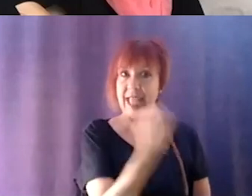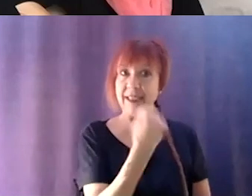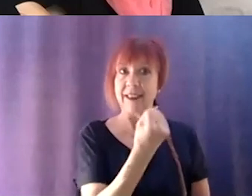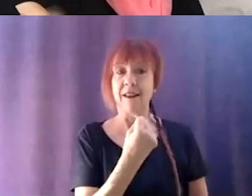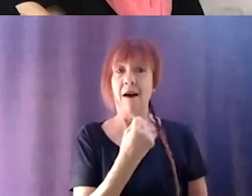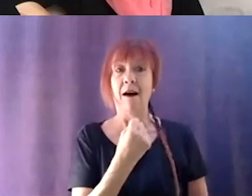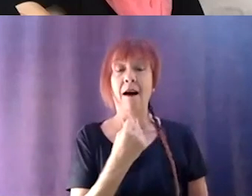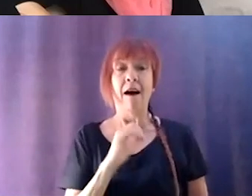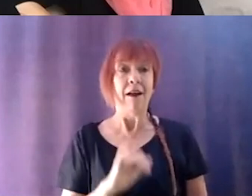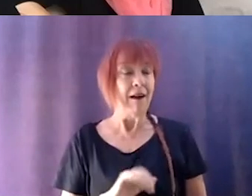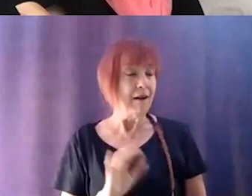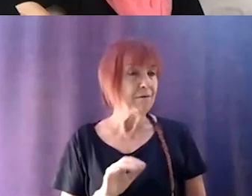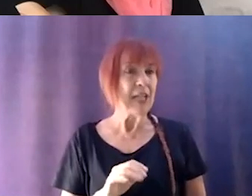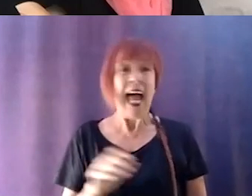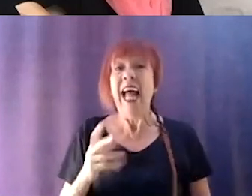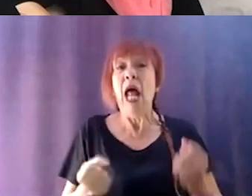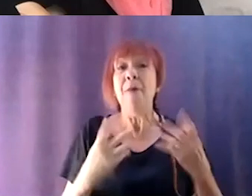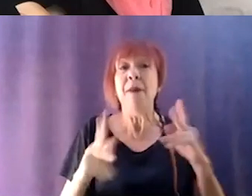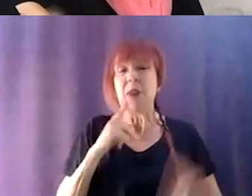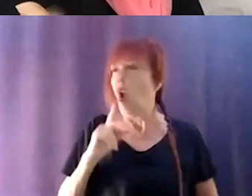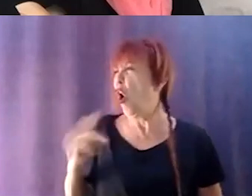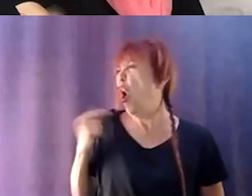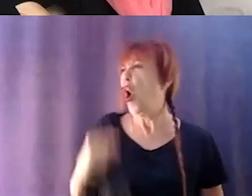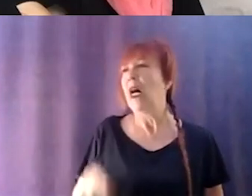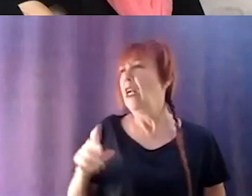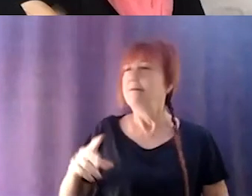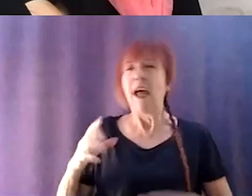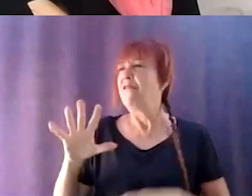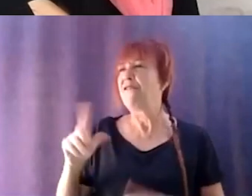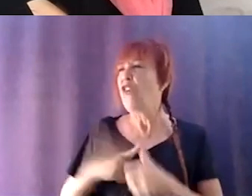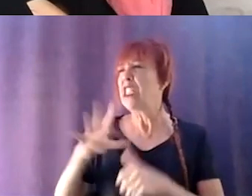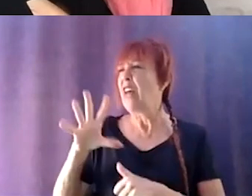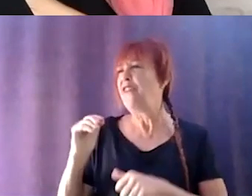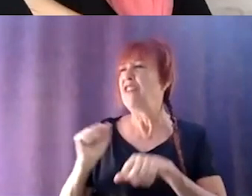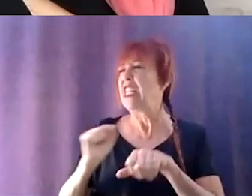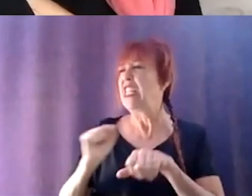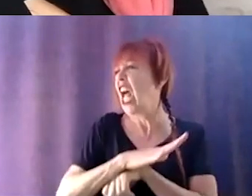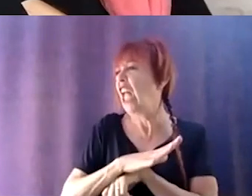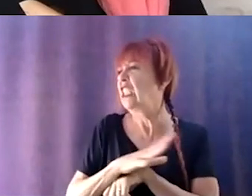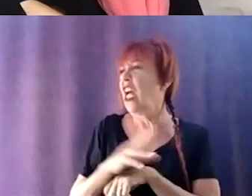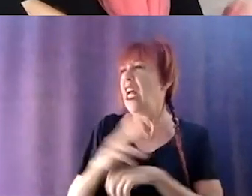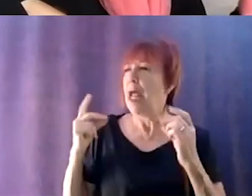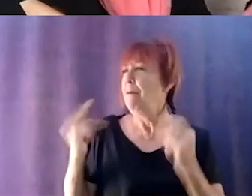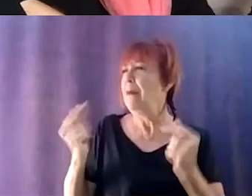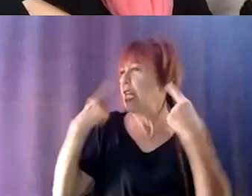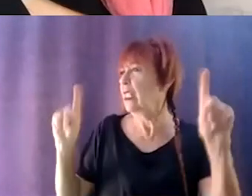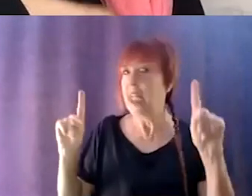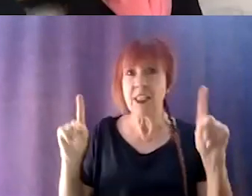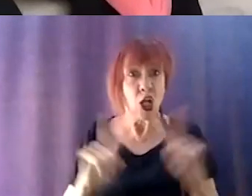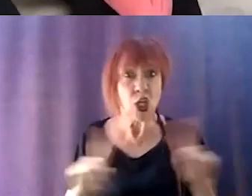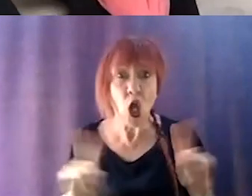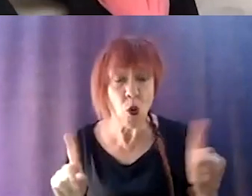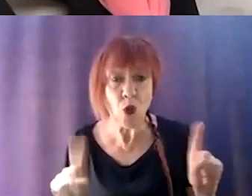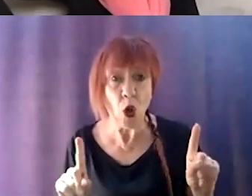think, oh yeah, you know, overnight success there, 35, you know, yeses after one attempt. But the story I'm telling you now is that no, that